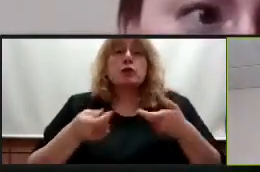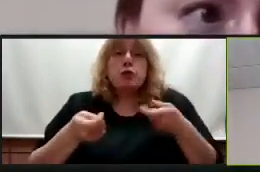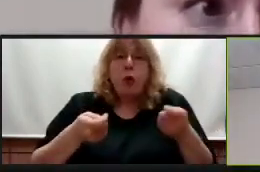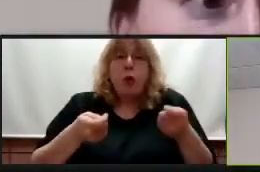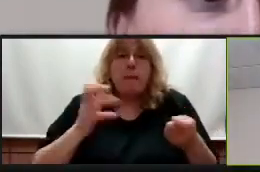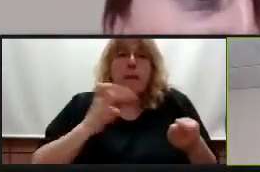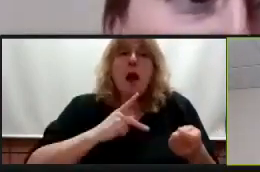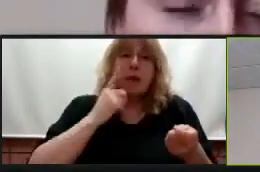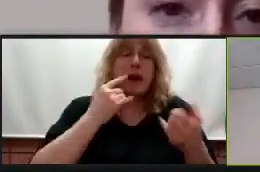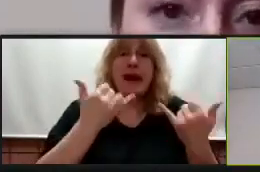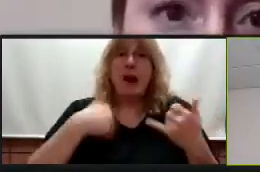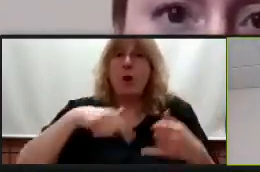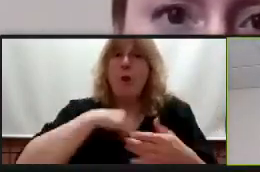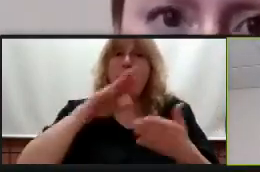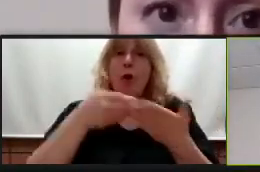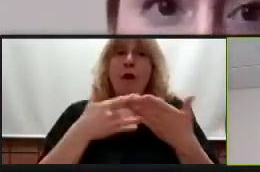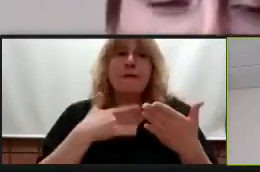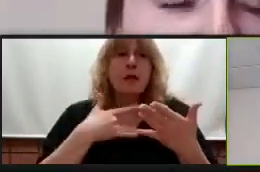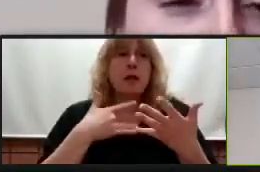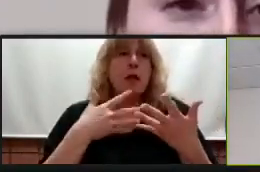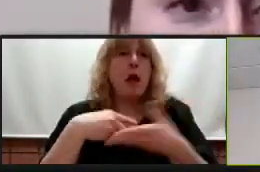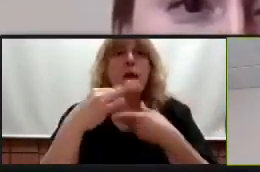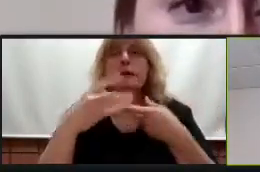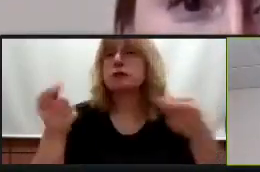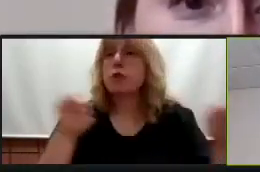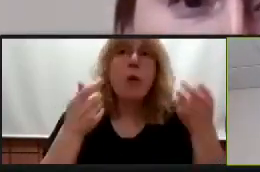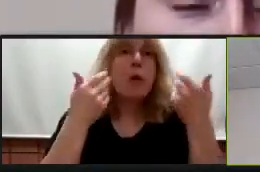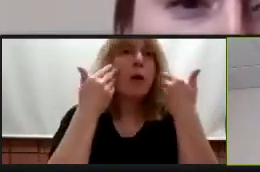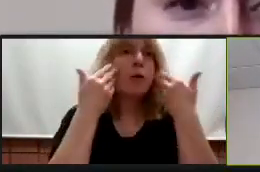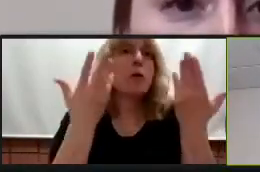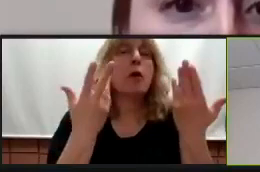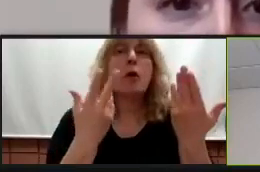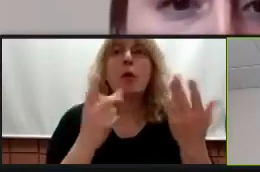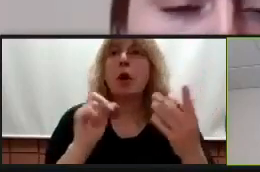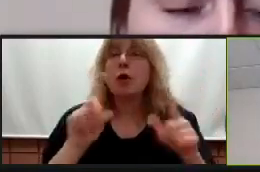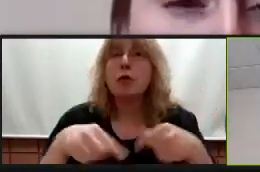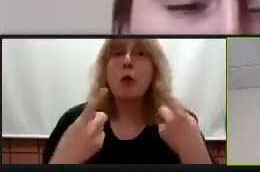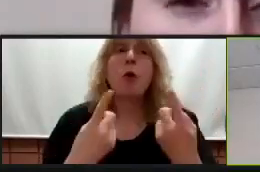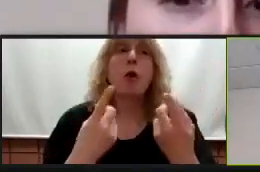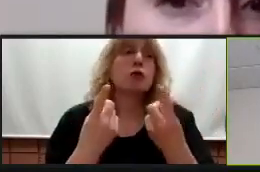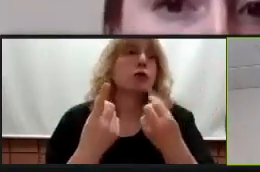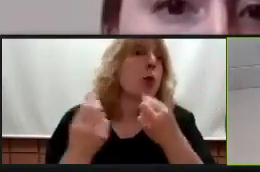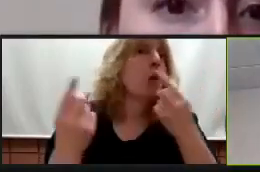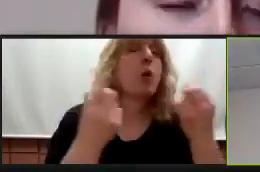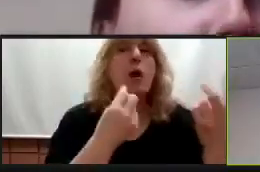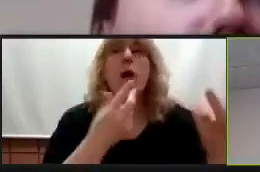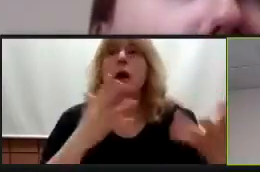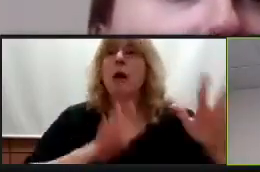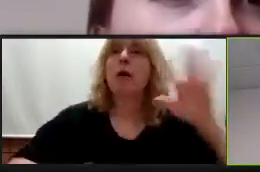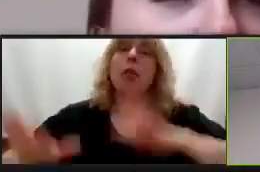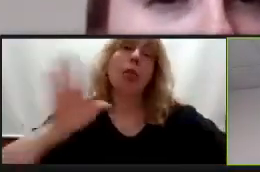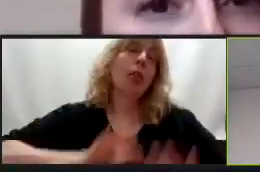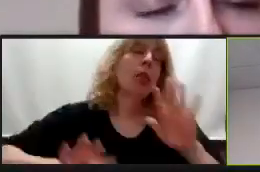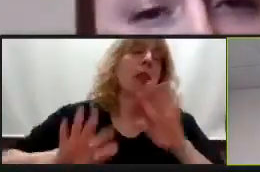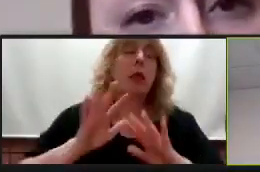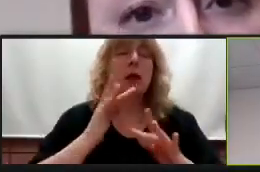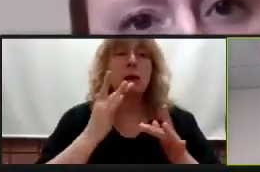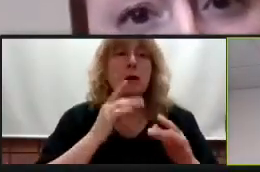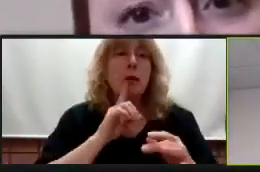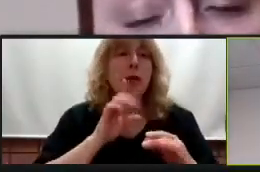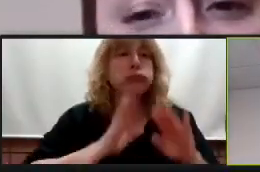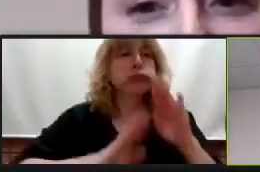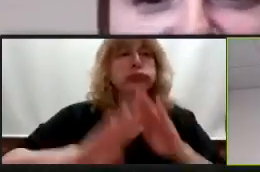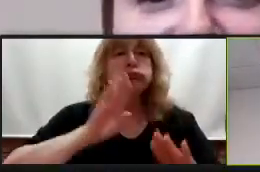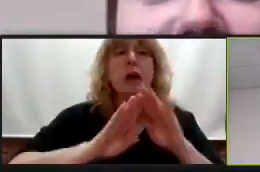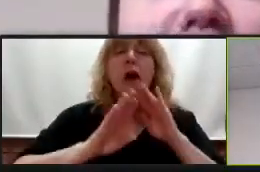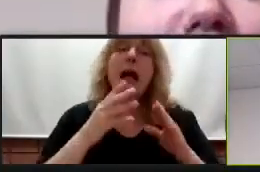out of control. We all feel like we don't know where we're going. We don't know what to do. This isn't a situation that everybody's been through before. So we're all kind of just doing